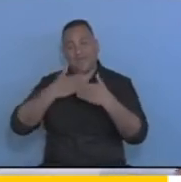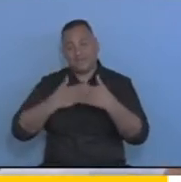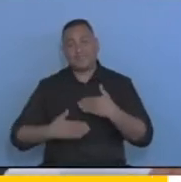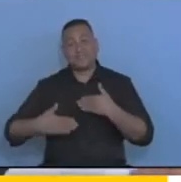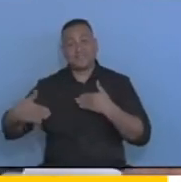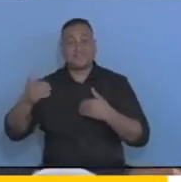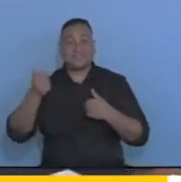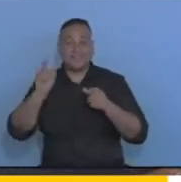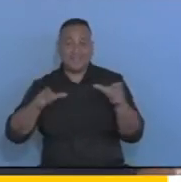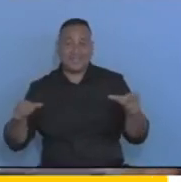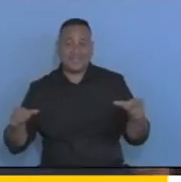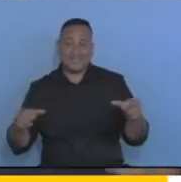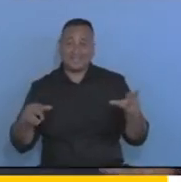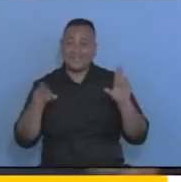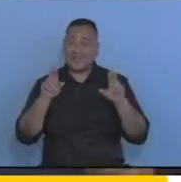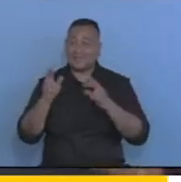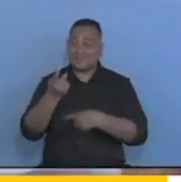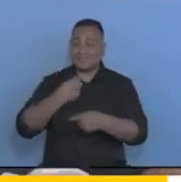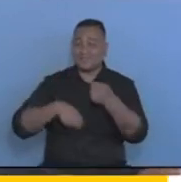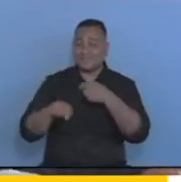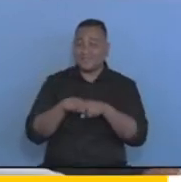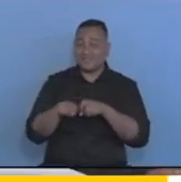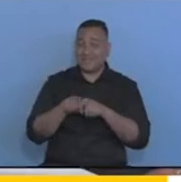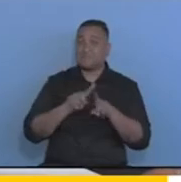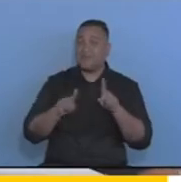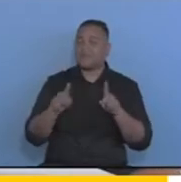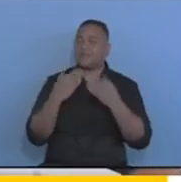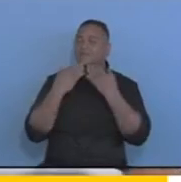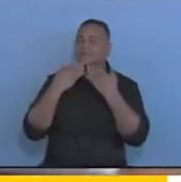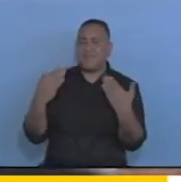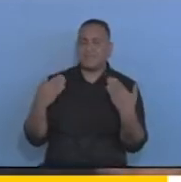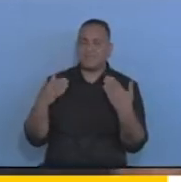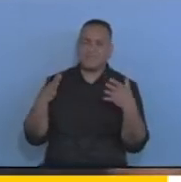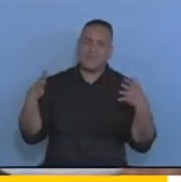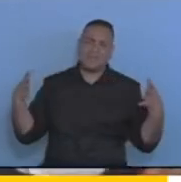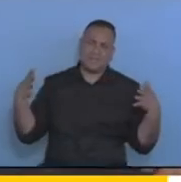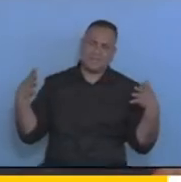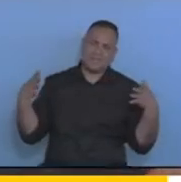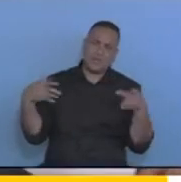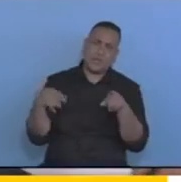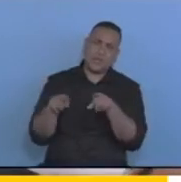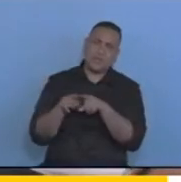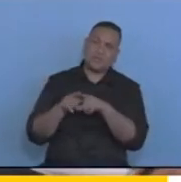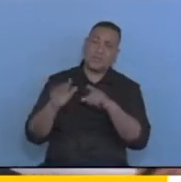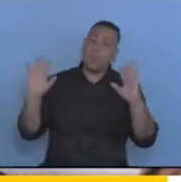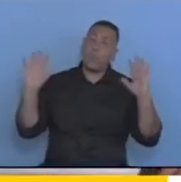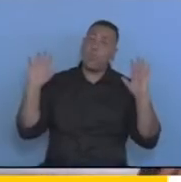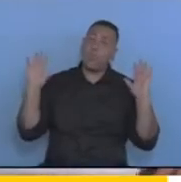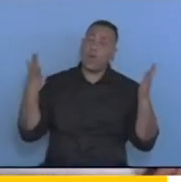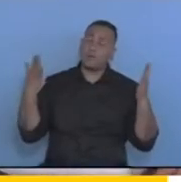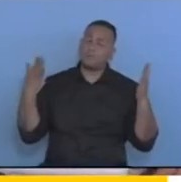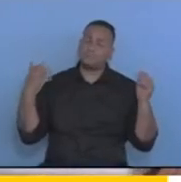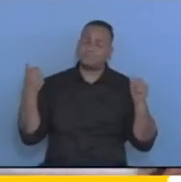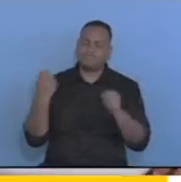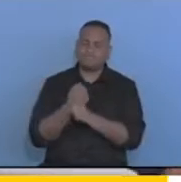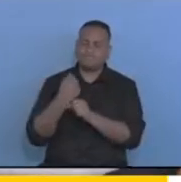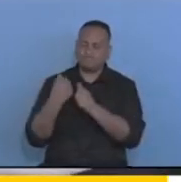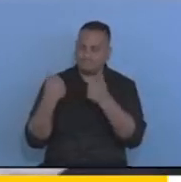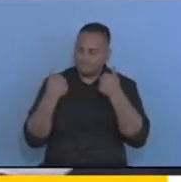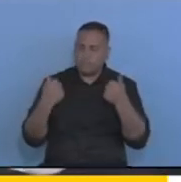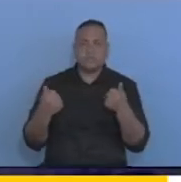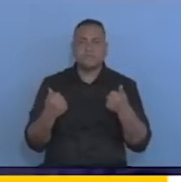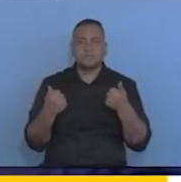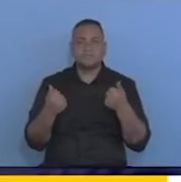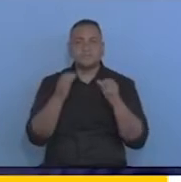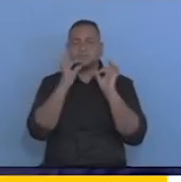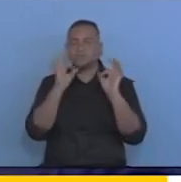for all the trade tests and everything else, but thank you so much. Thank you so much. And well done on the amazing work you do here as well, which is just absolutely fabulous.